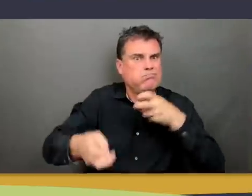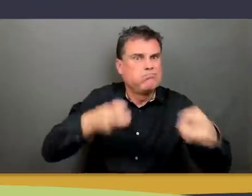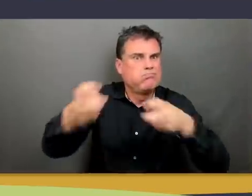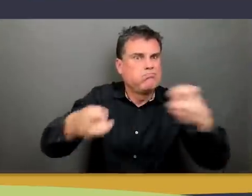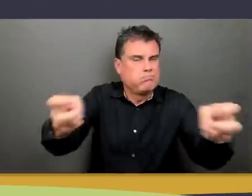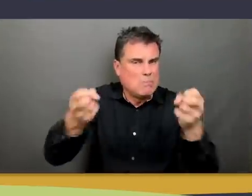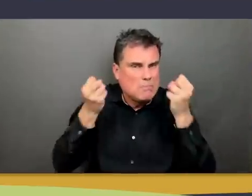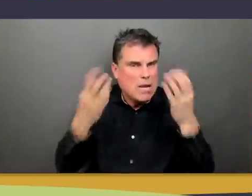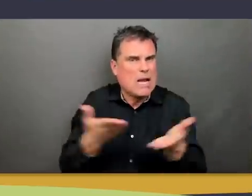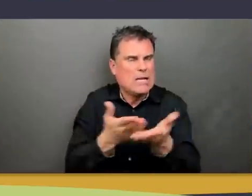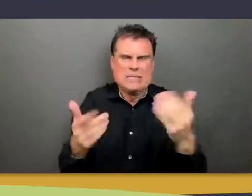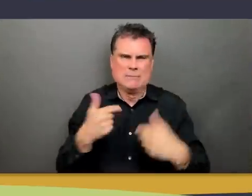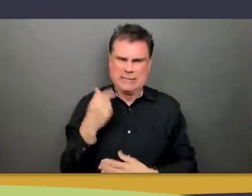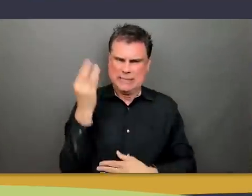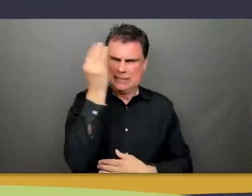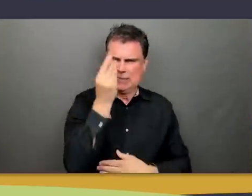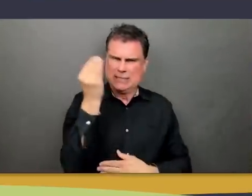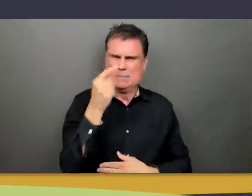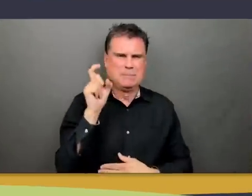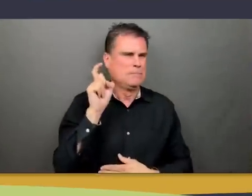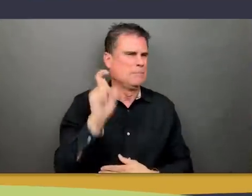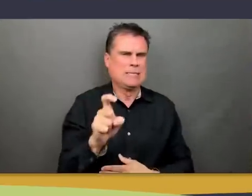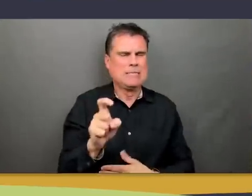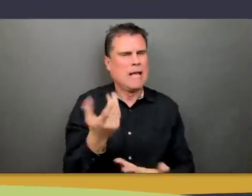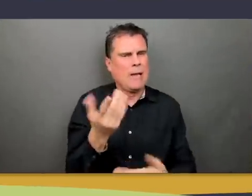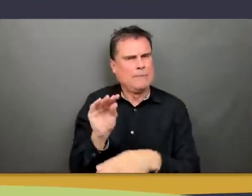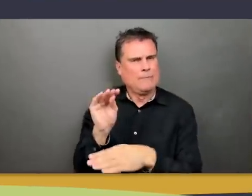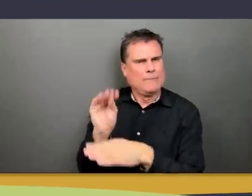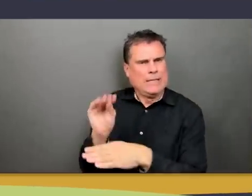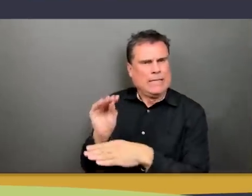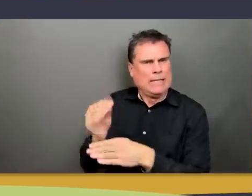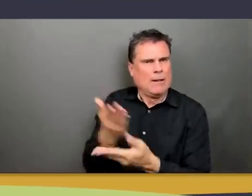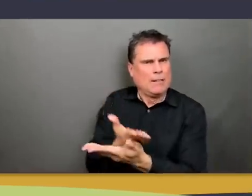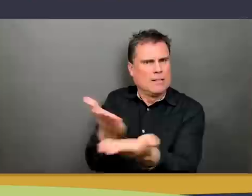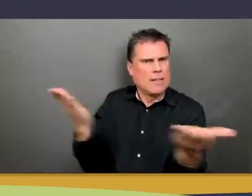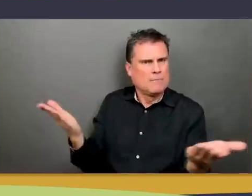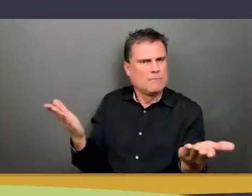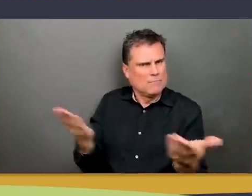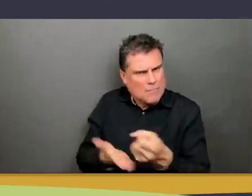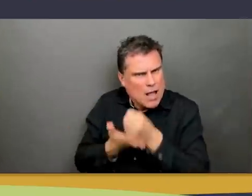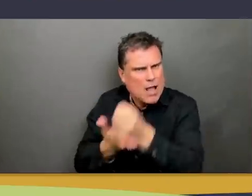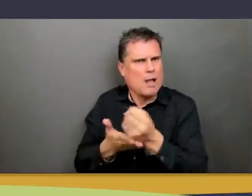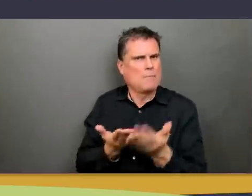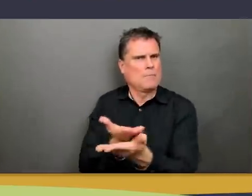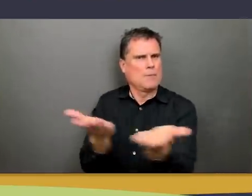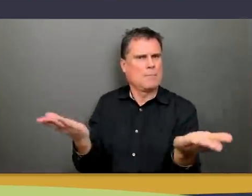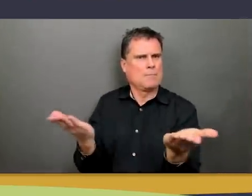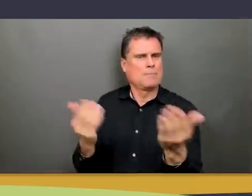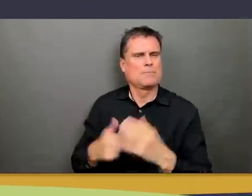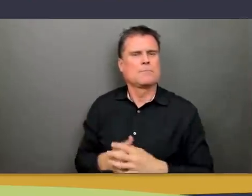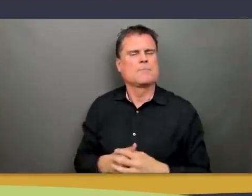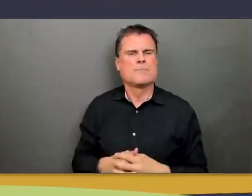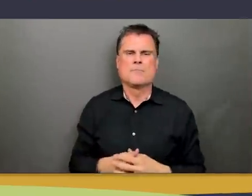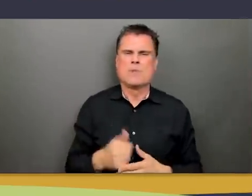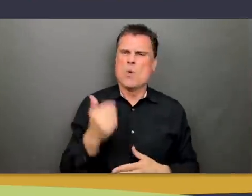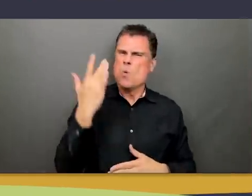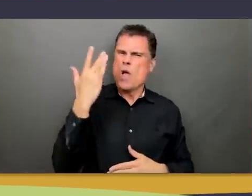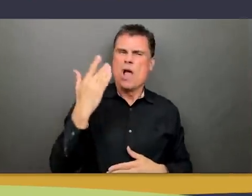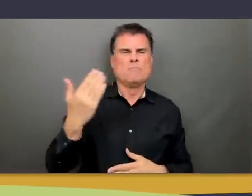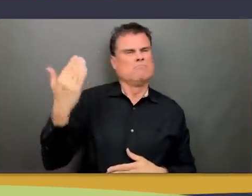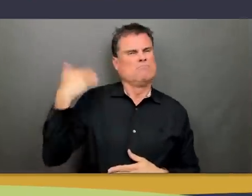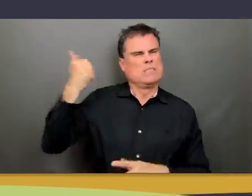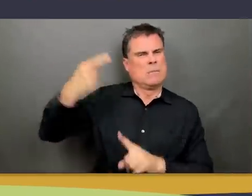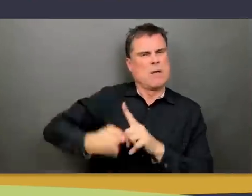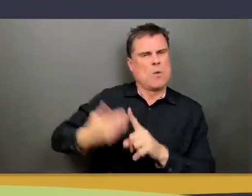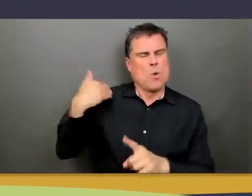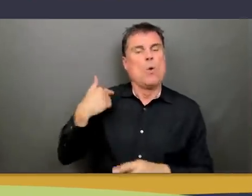the people. So about 15 months ago, I started giving out sandwiches and fresh fruits to people on the